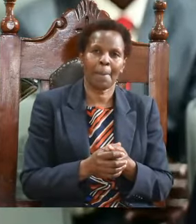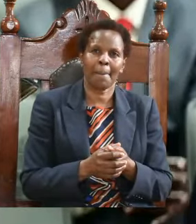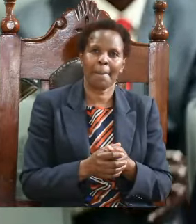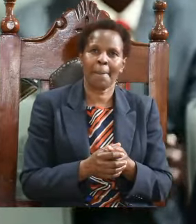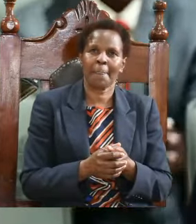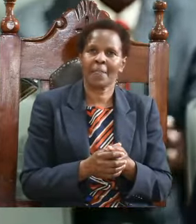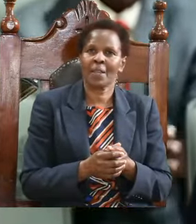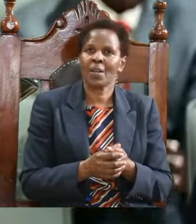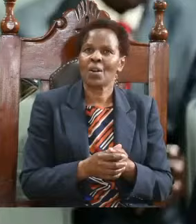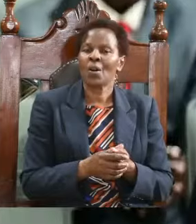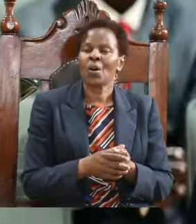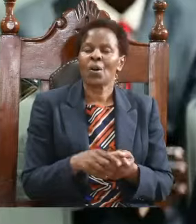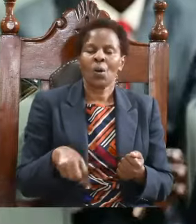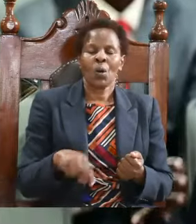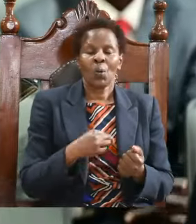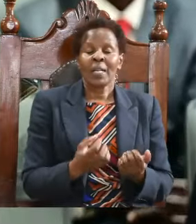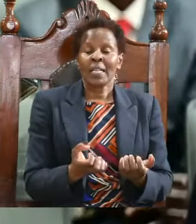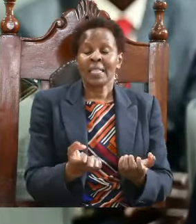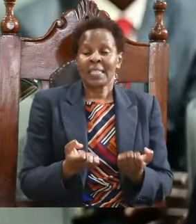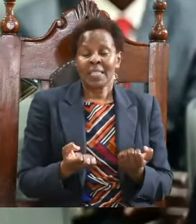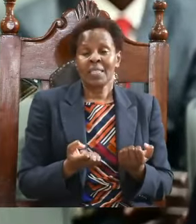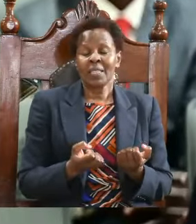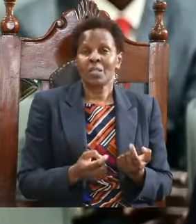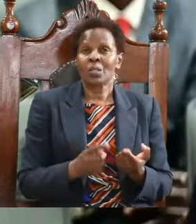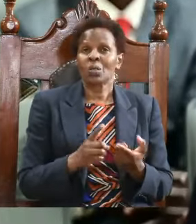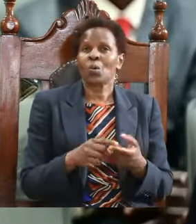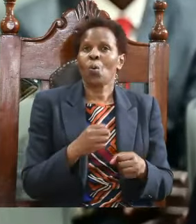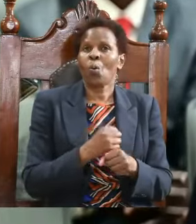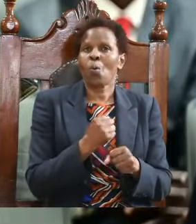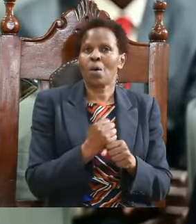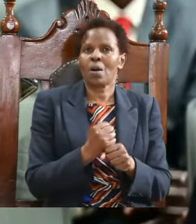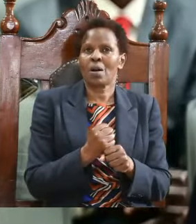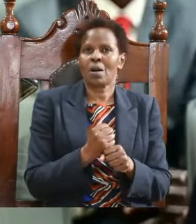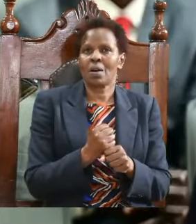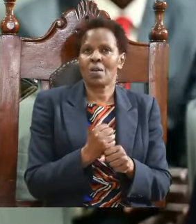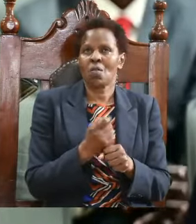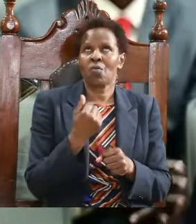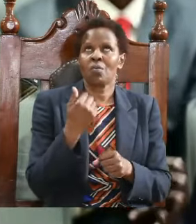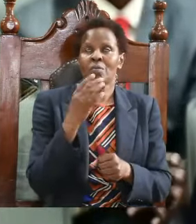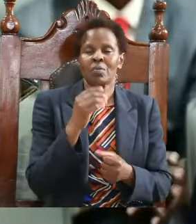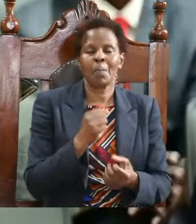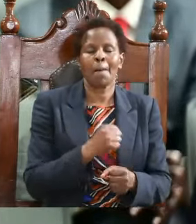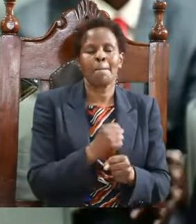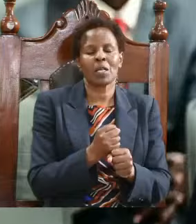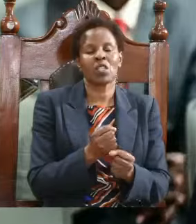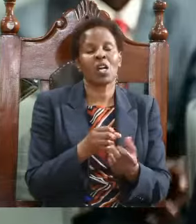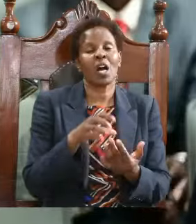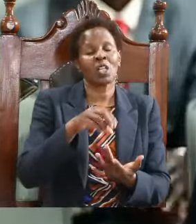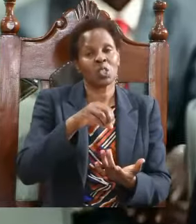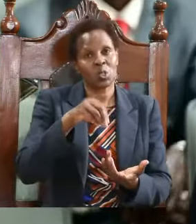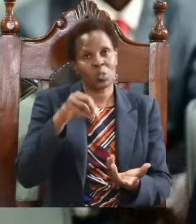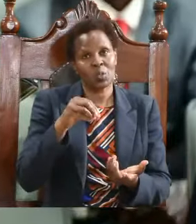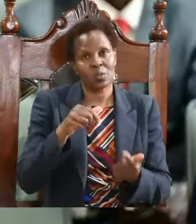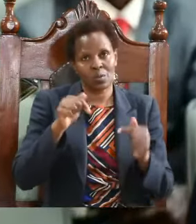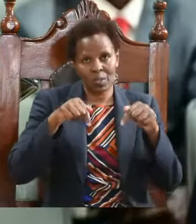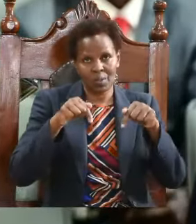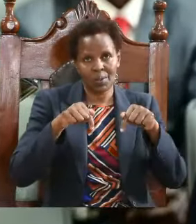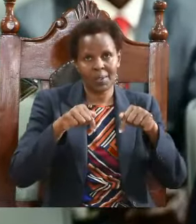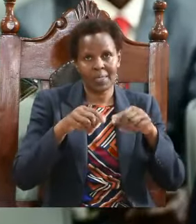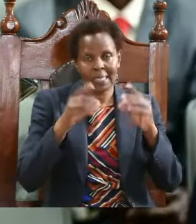We need to do this. We have told you, make a choice. Make, today make a